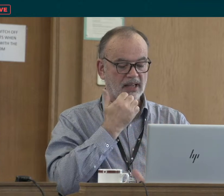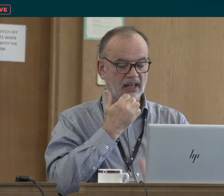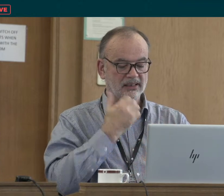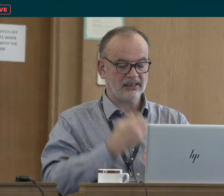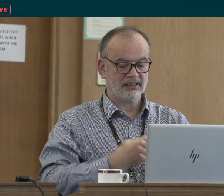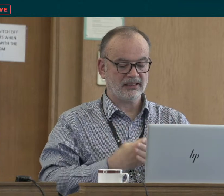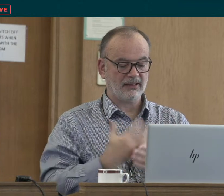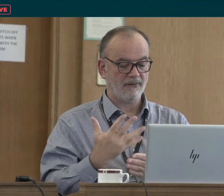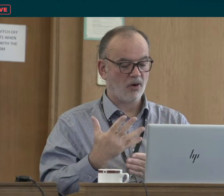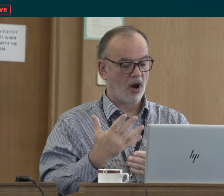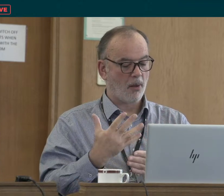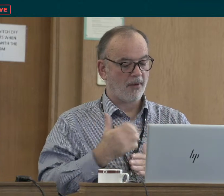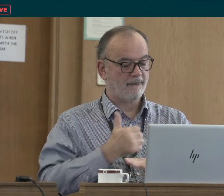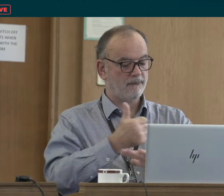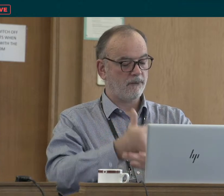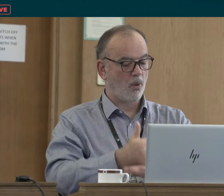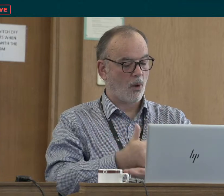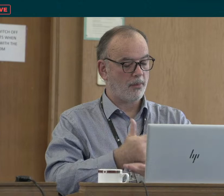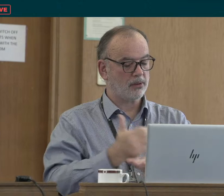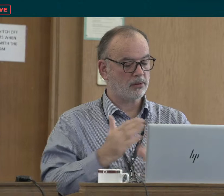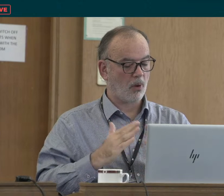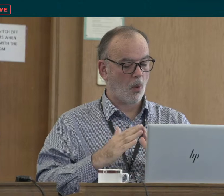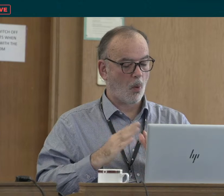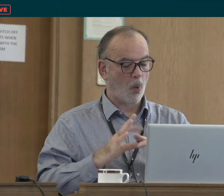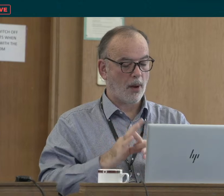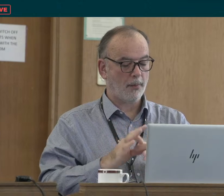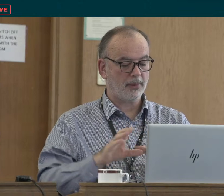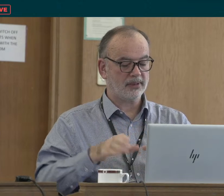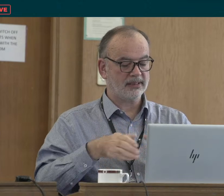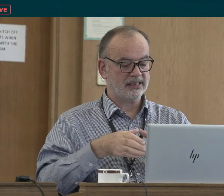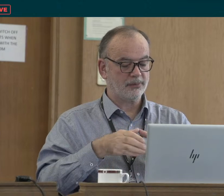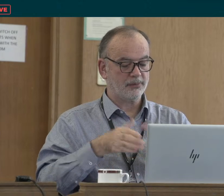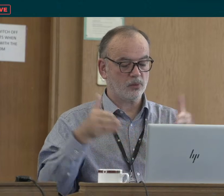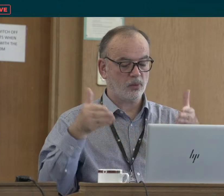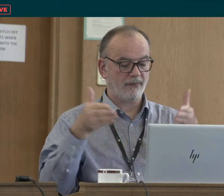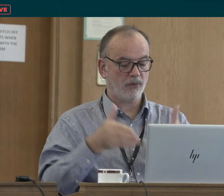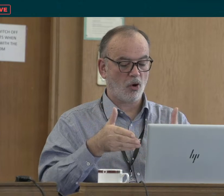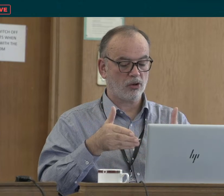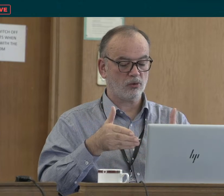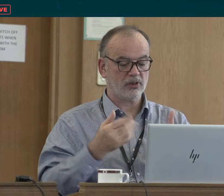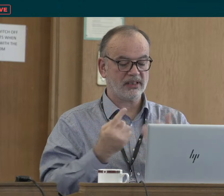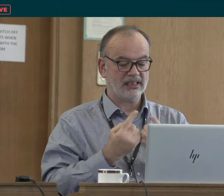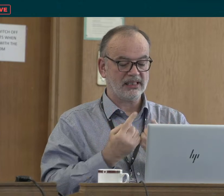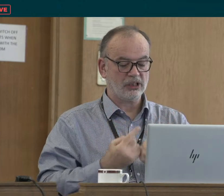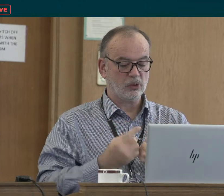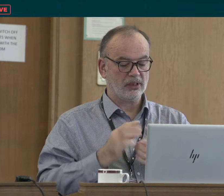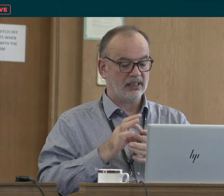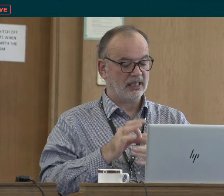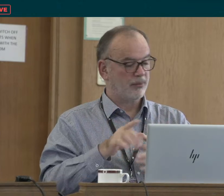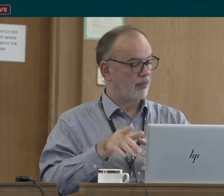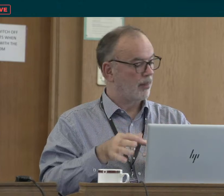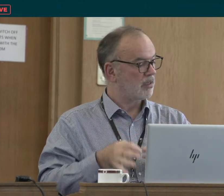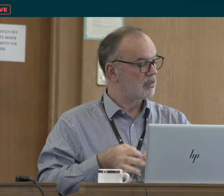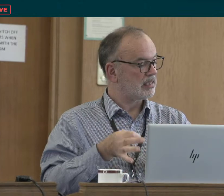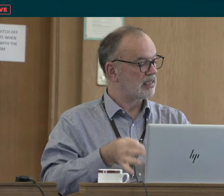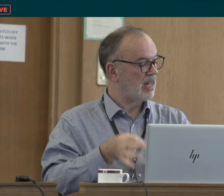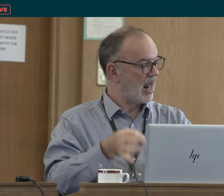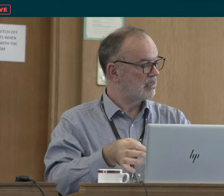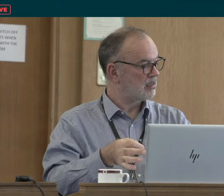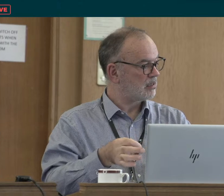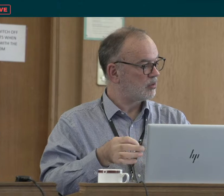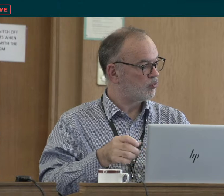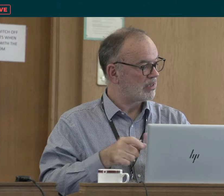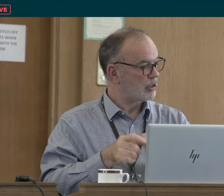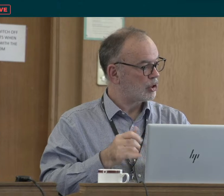pleased to note that some updates on developments of the recently formed home teams